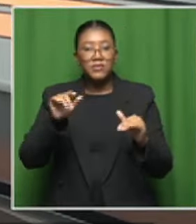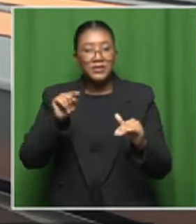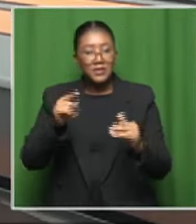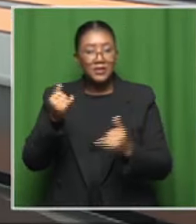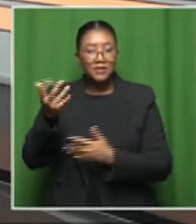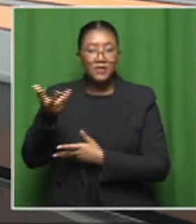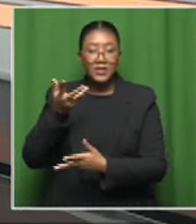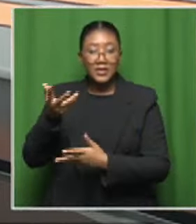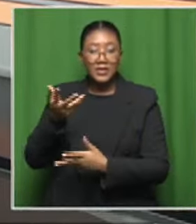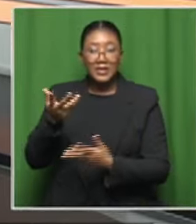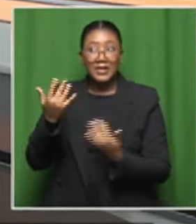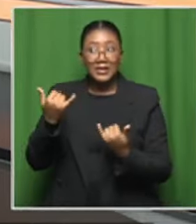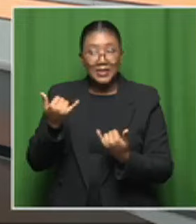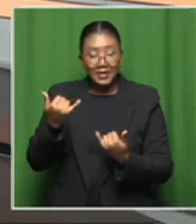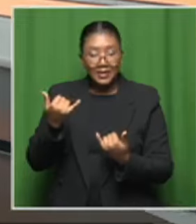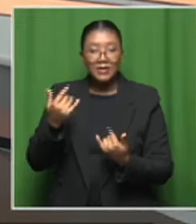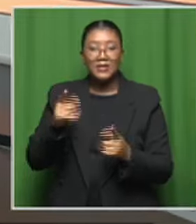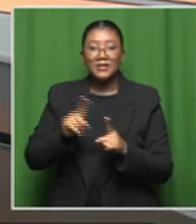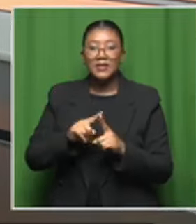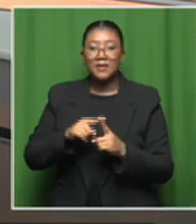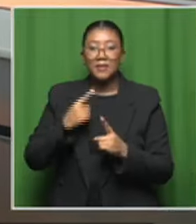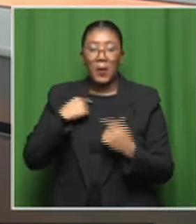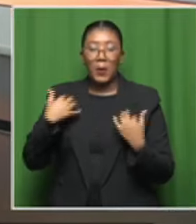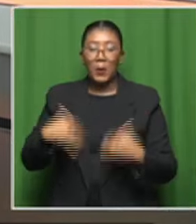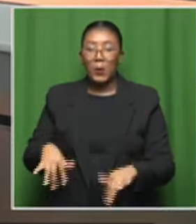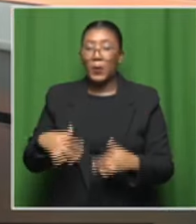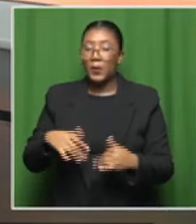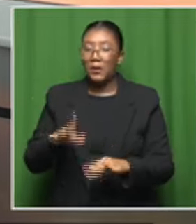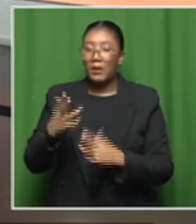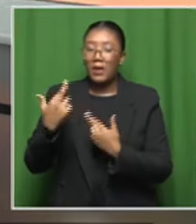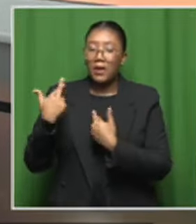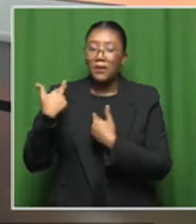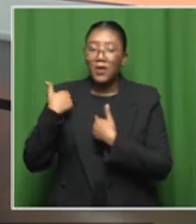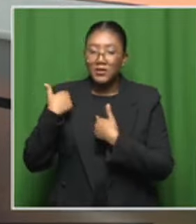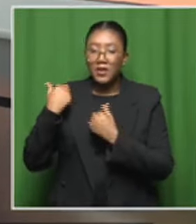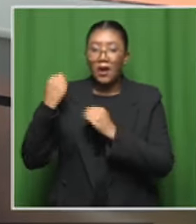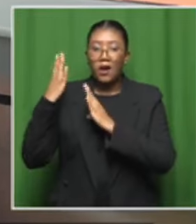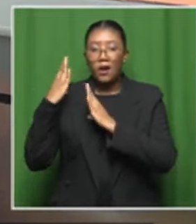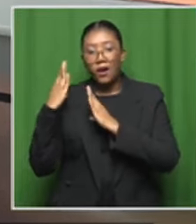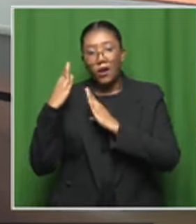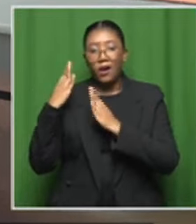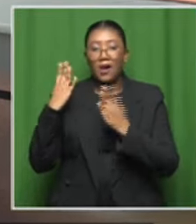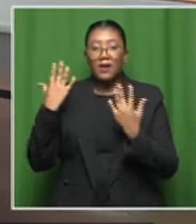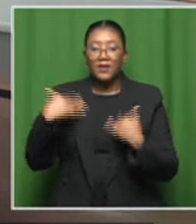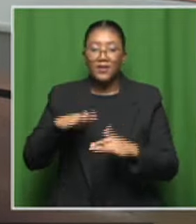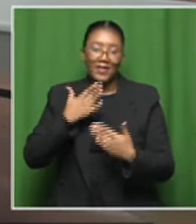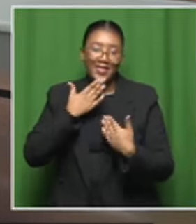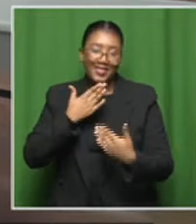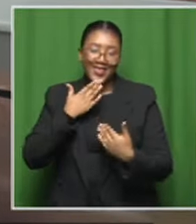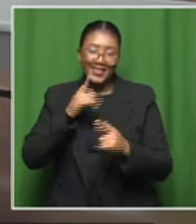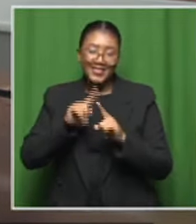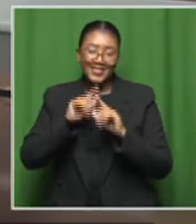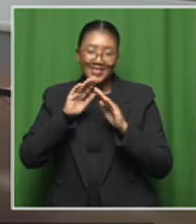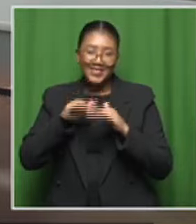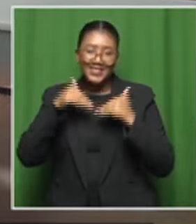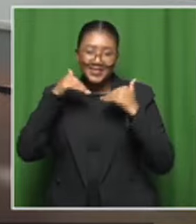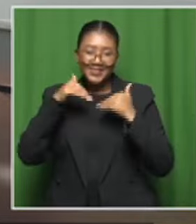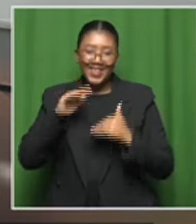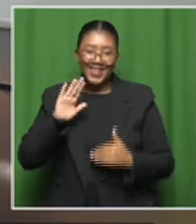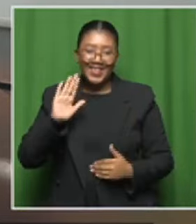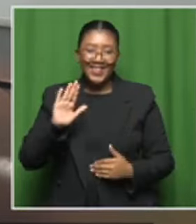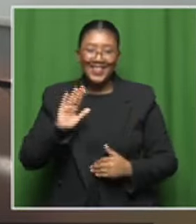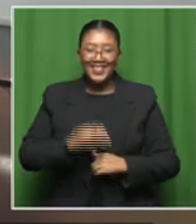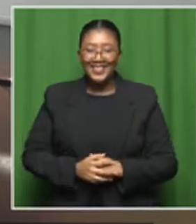off air about the weight and the responsibility that you're shouldering. So thank you for joining us with a nice big smile on your face. I think we're going to